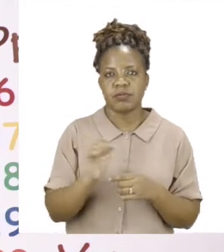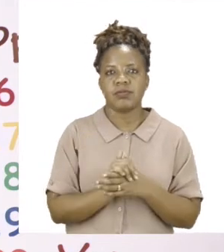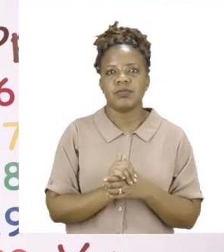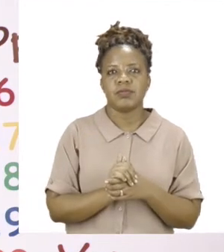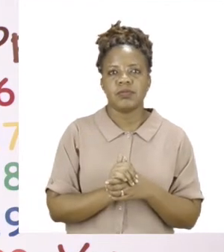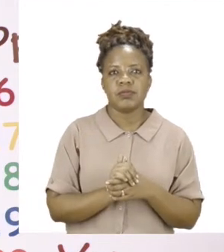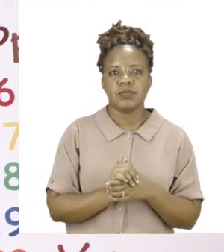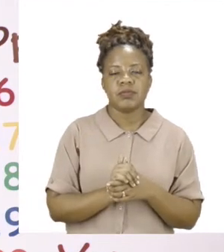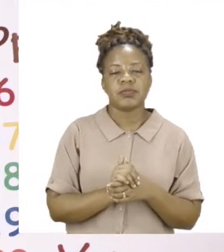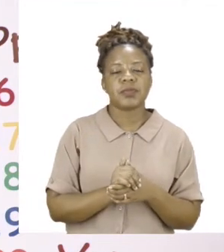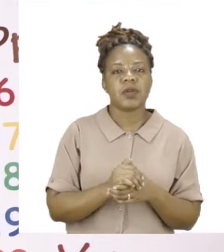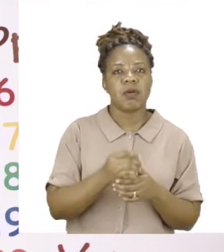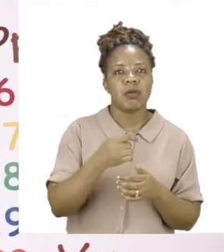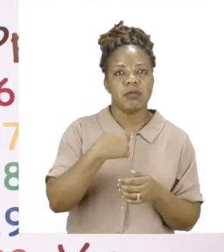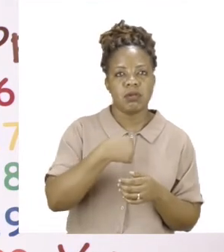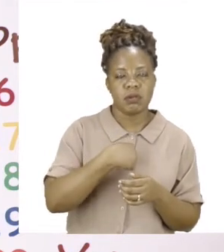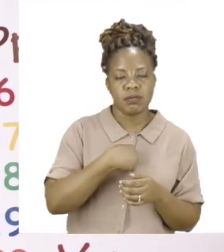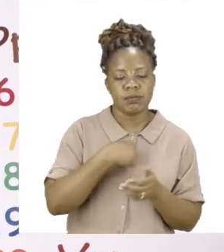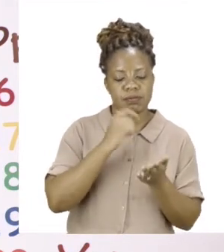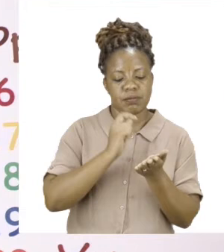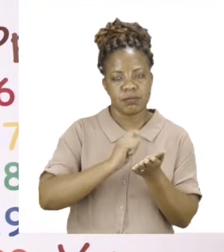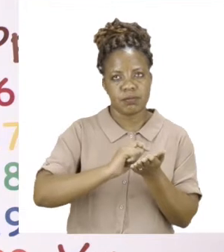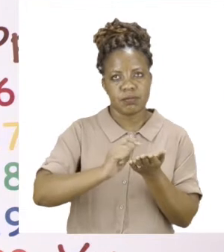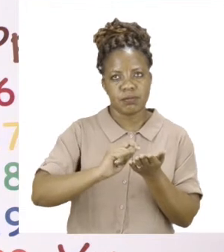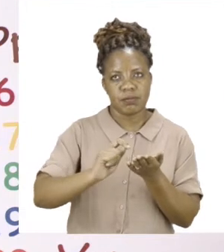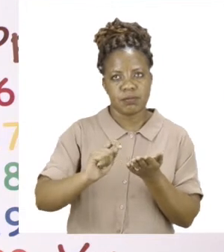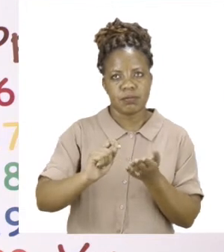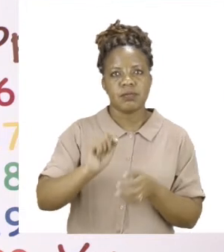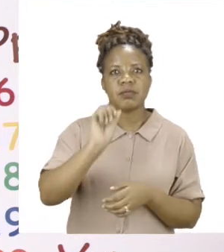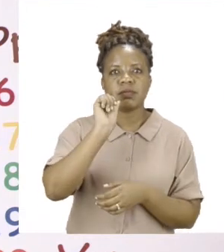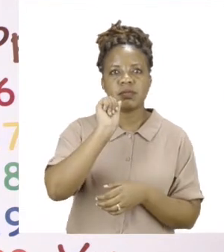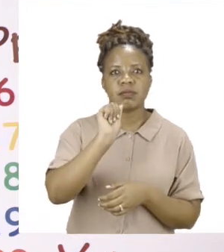write, I wrote a long.